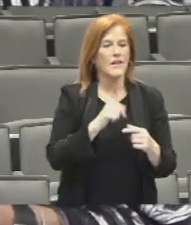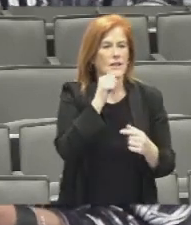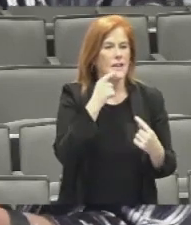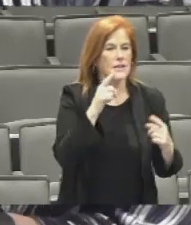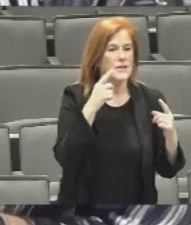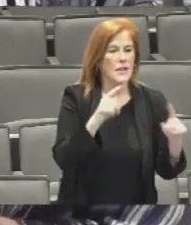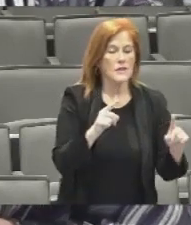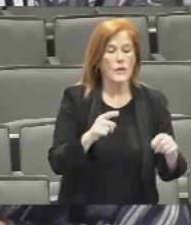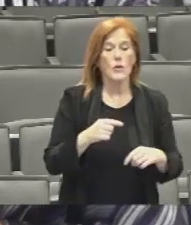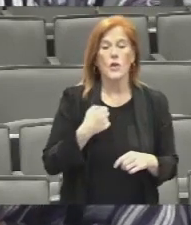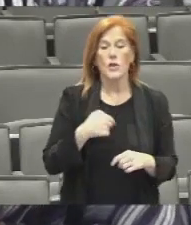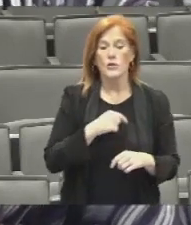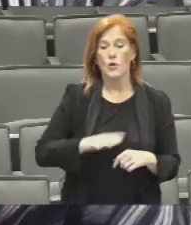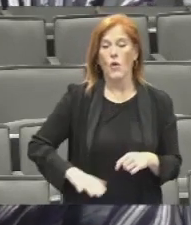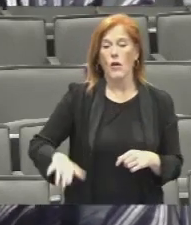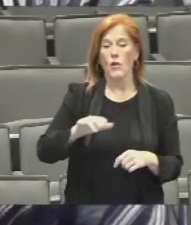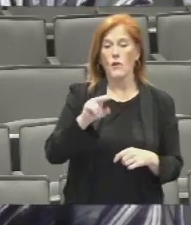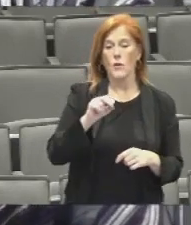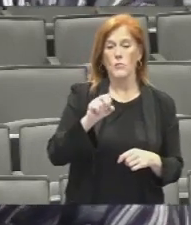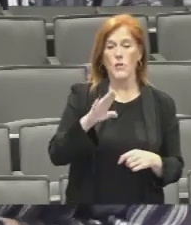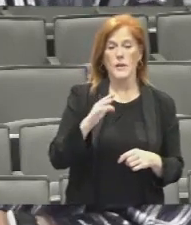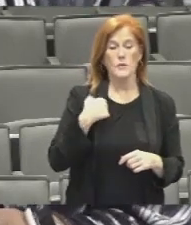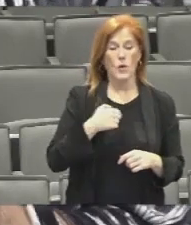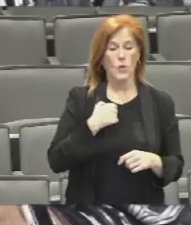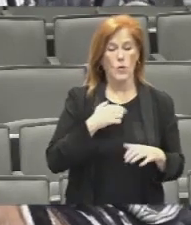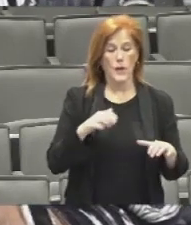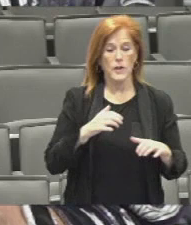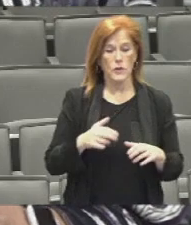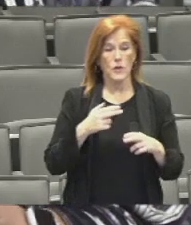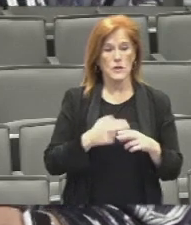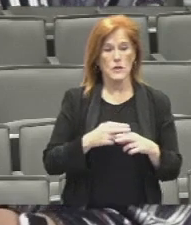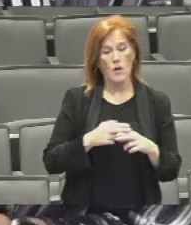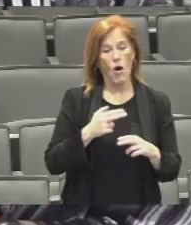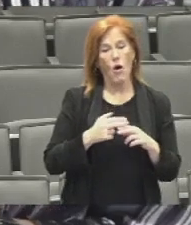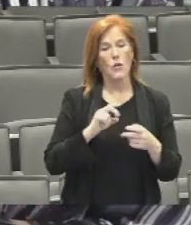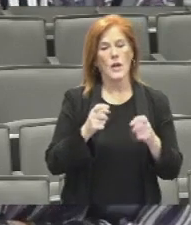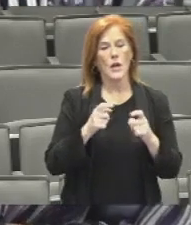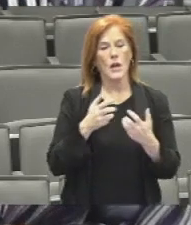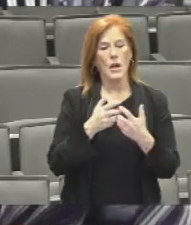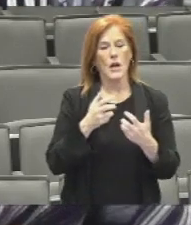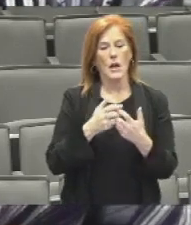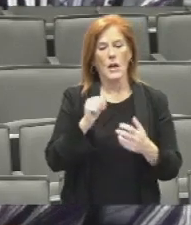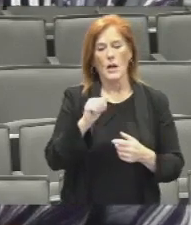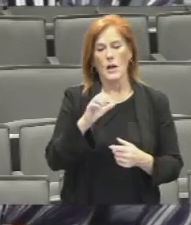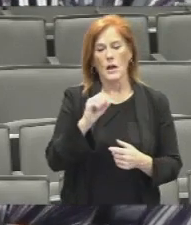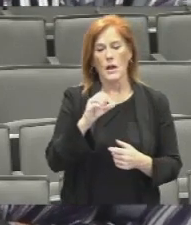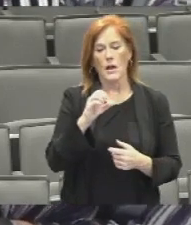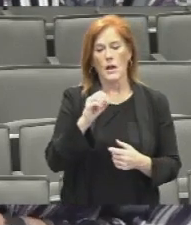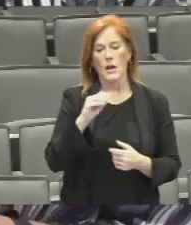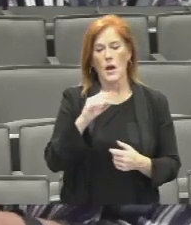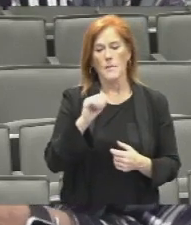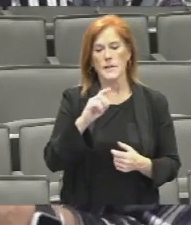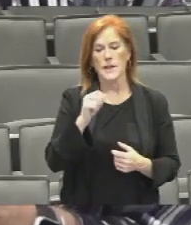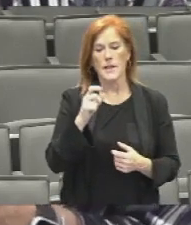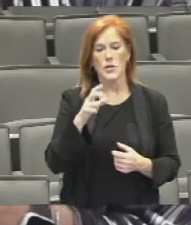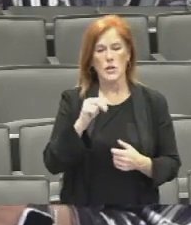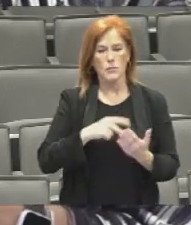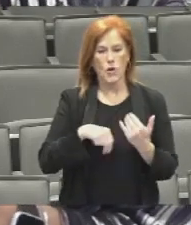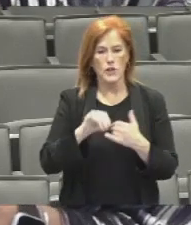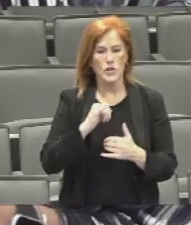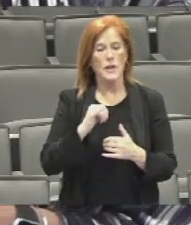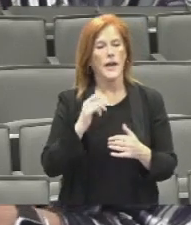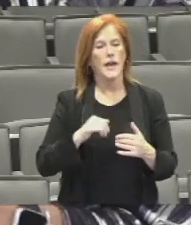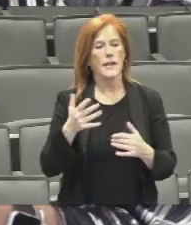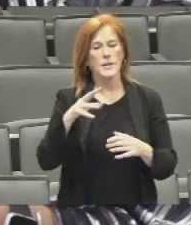have done, the state of Nebraska has done, is called the Accommodation Project. The Accommodation Project is made up of